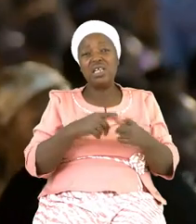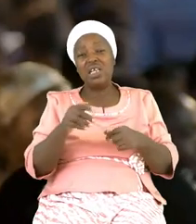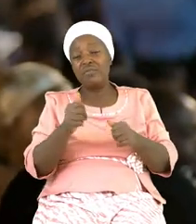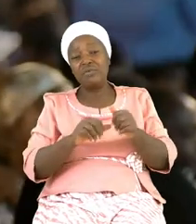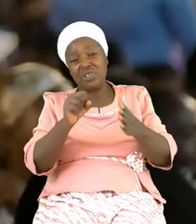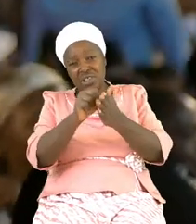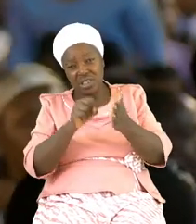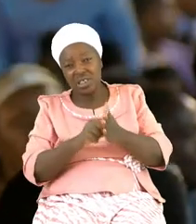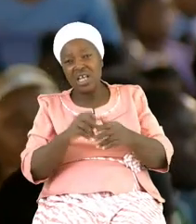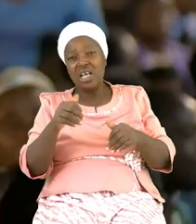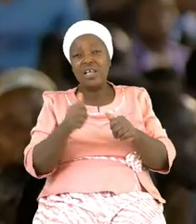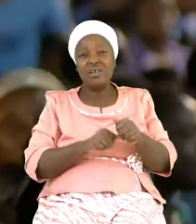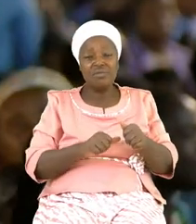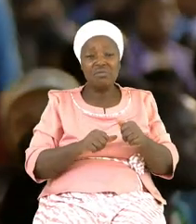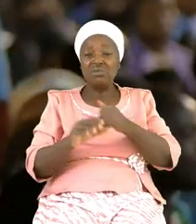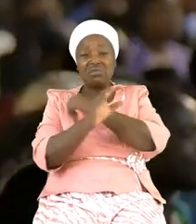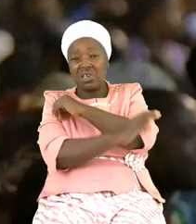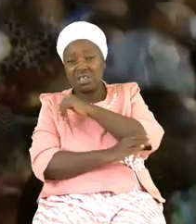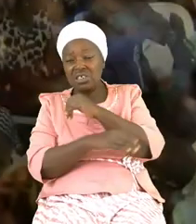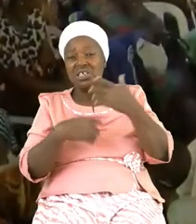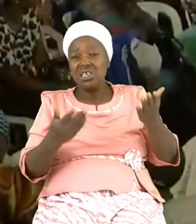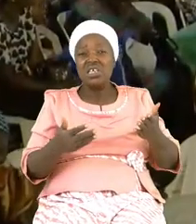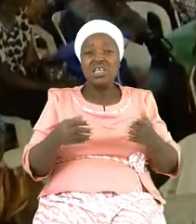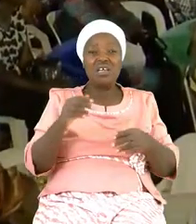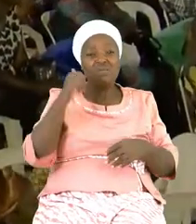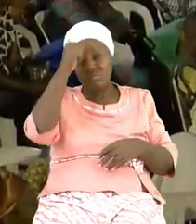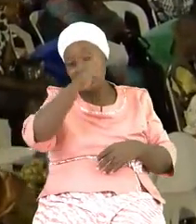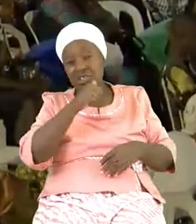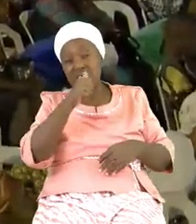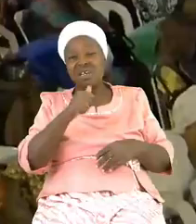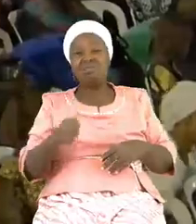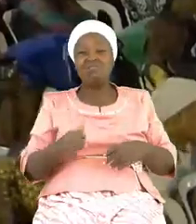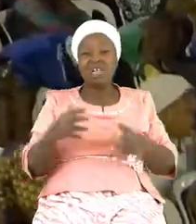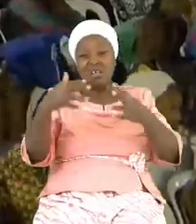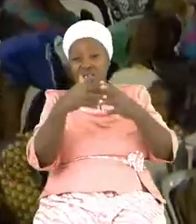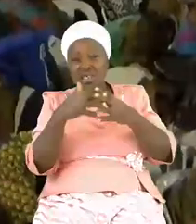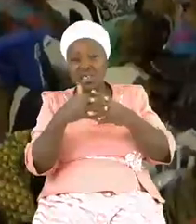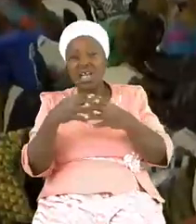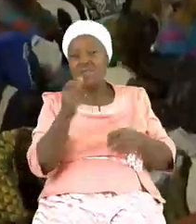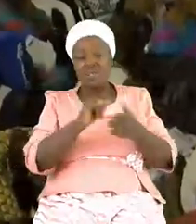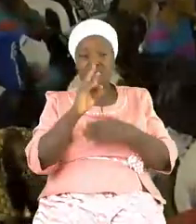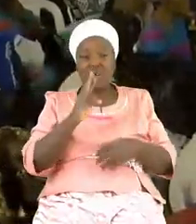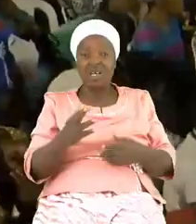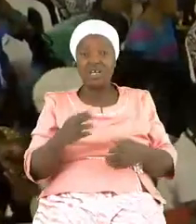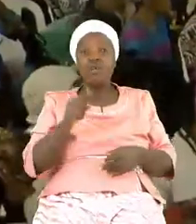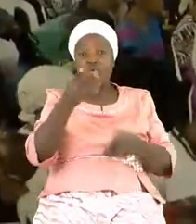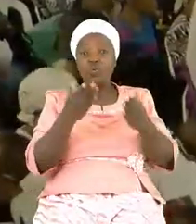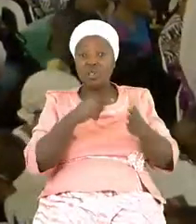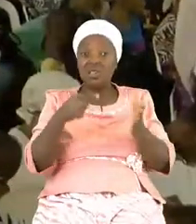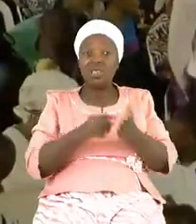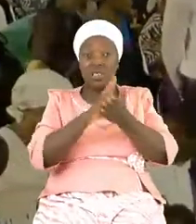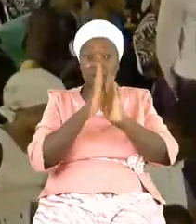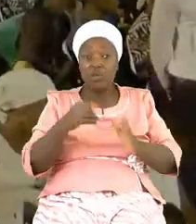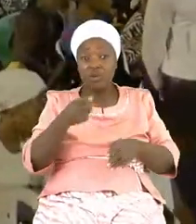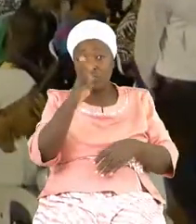country, Africa, America, Asia, Europe, anywhere you are, you want this peace of God right now to